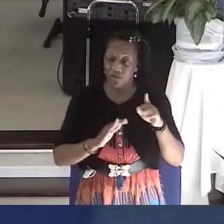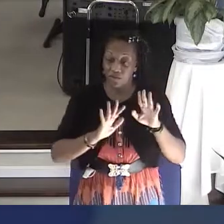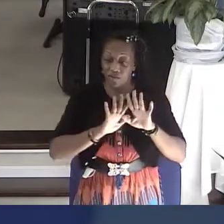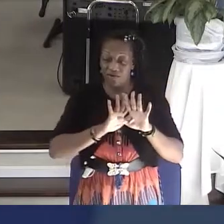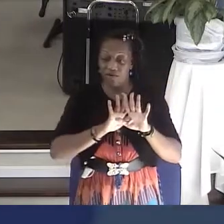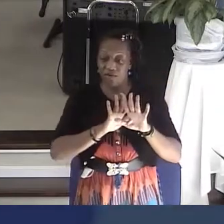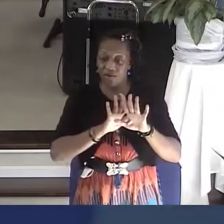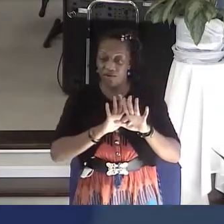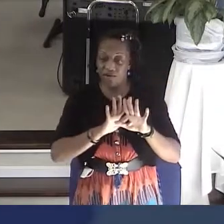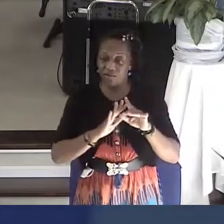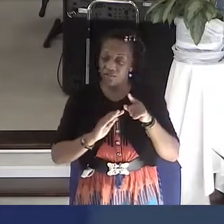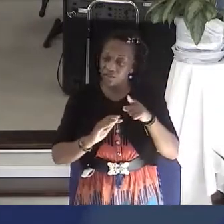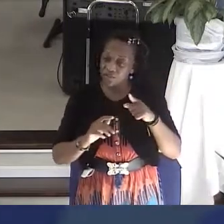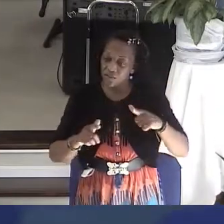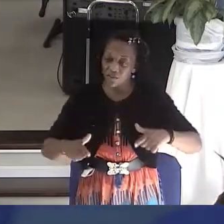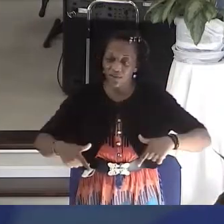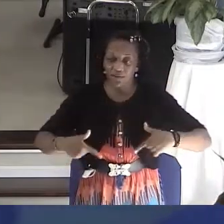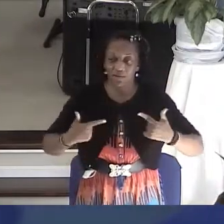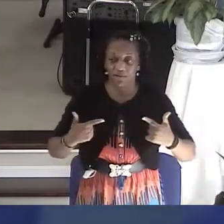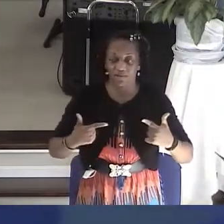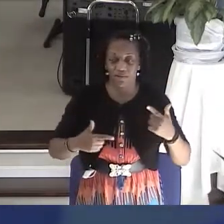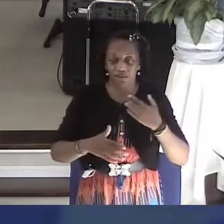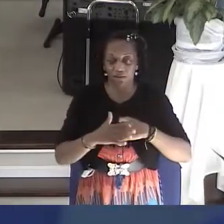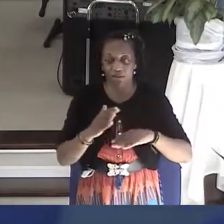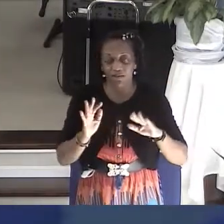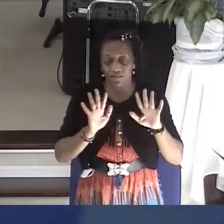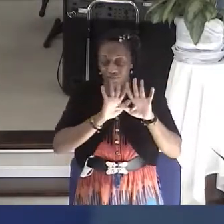Are you living in fear?